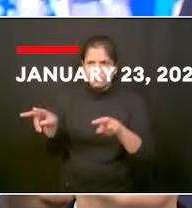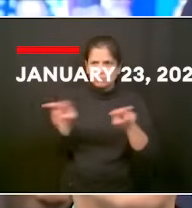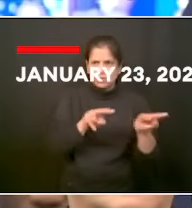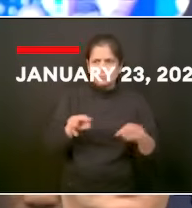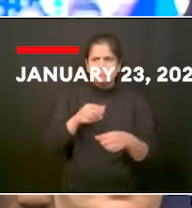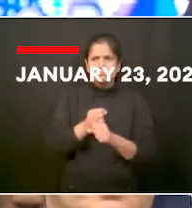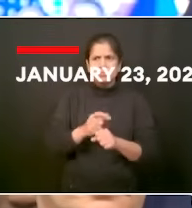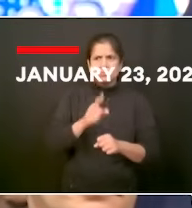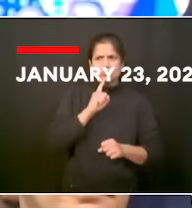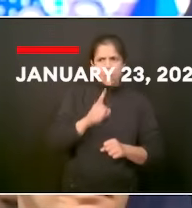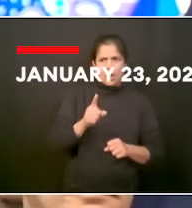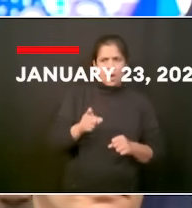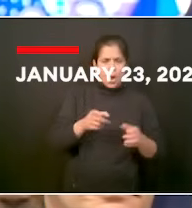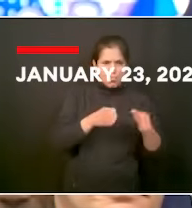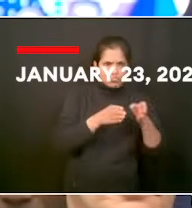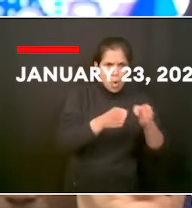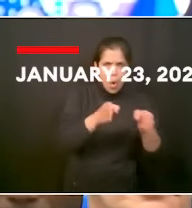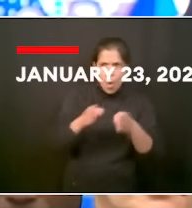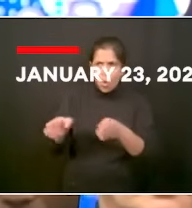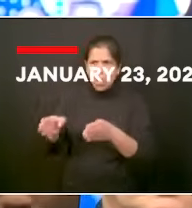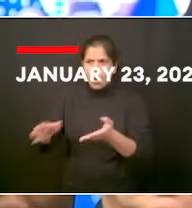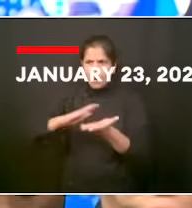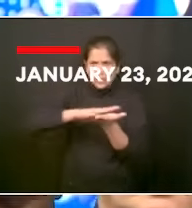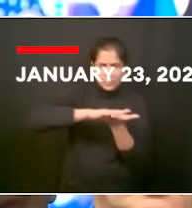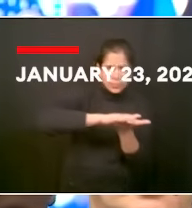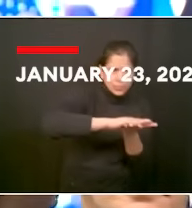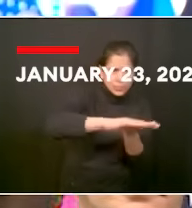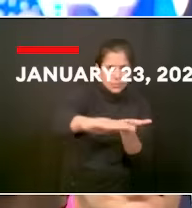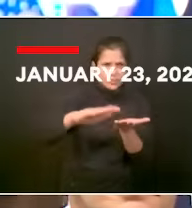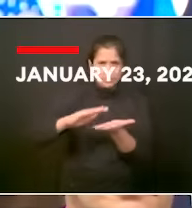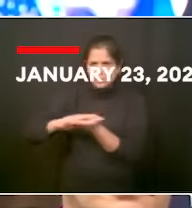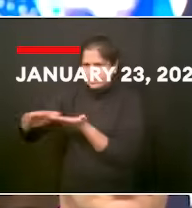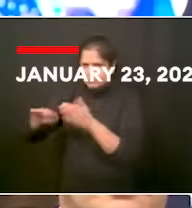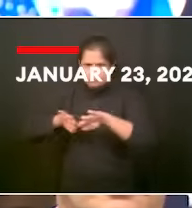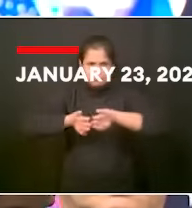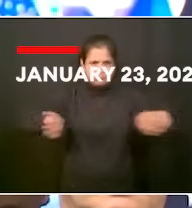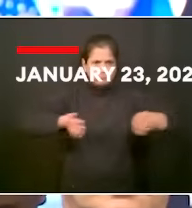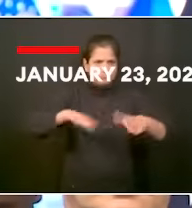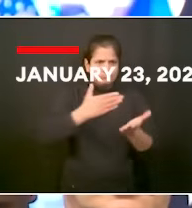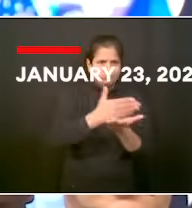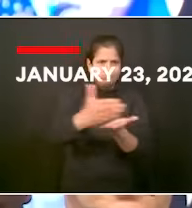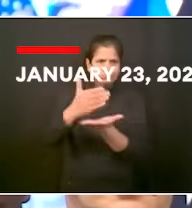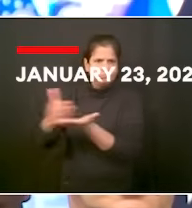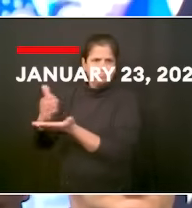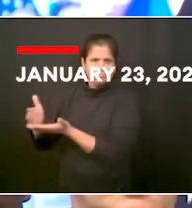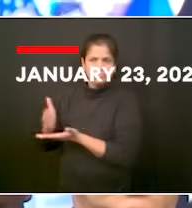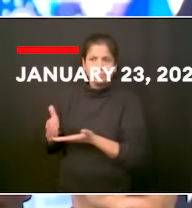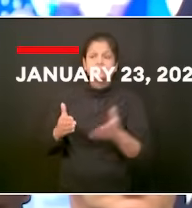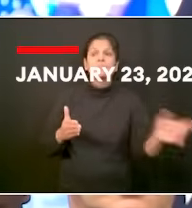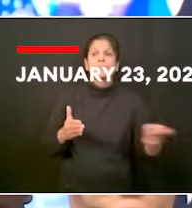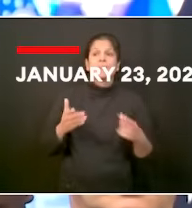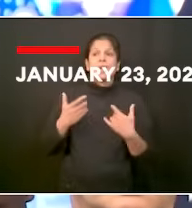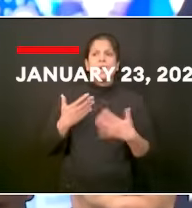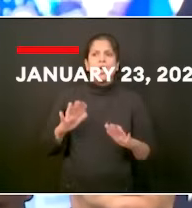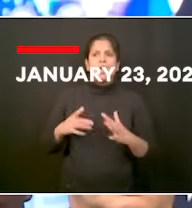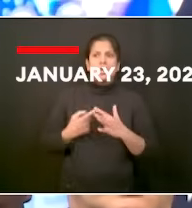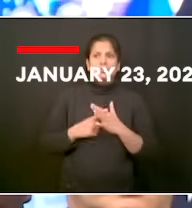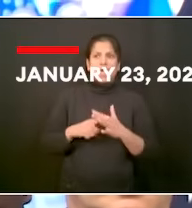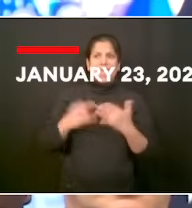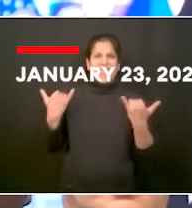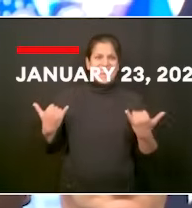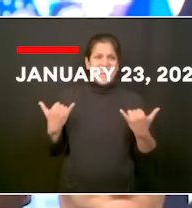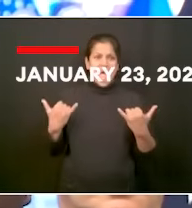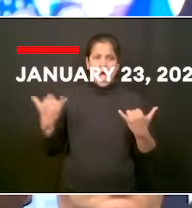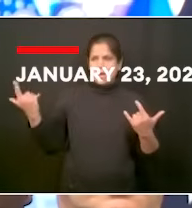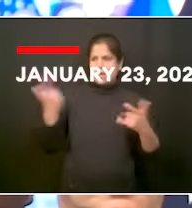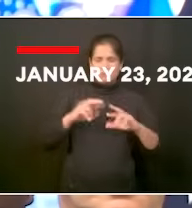department began brining our highways and major roadways. And for those unfamiliar, brining is a process where a salt and water solution is sprayed, making